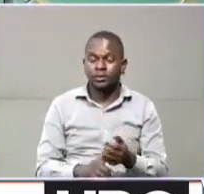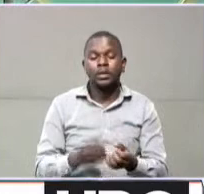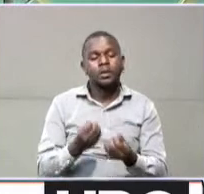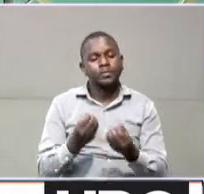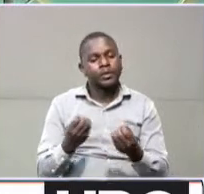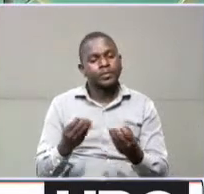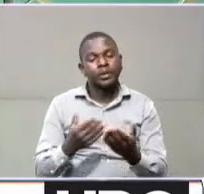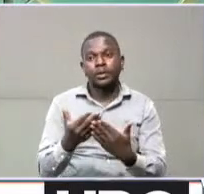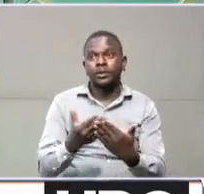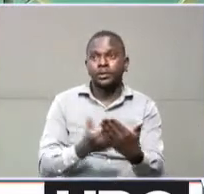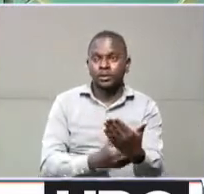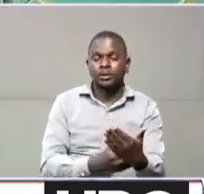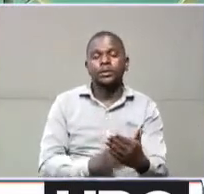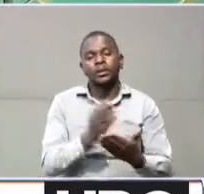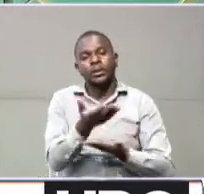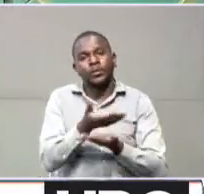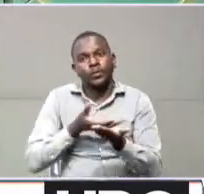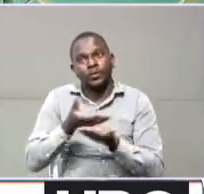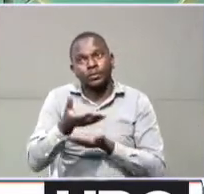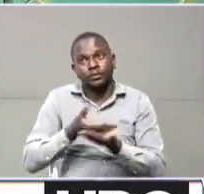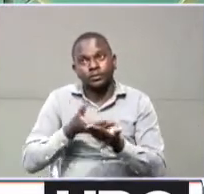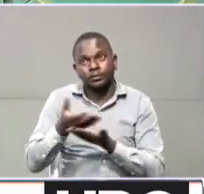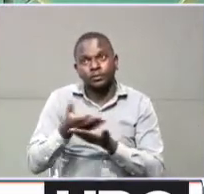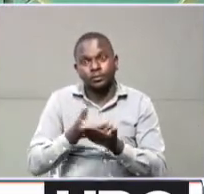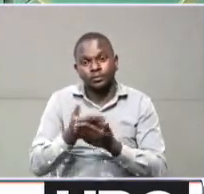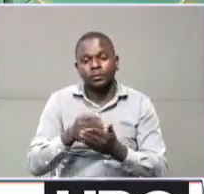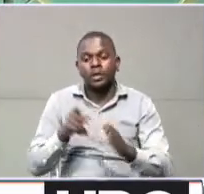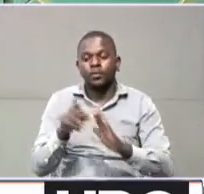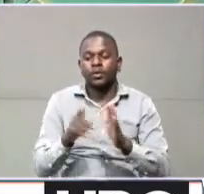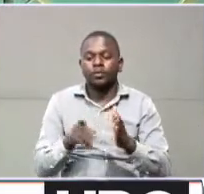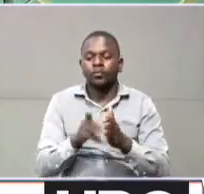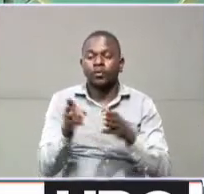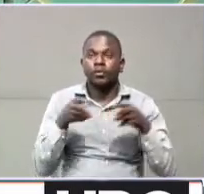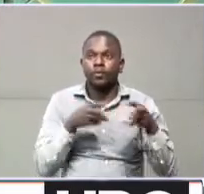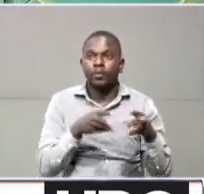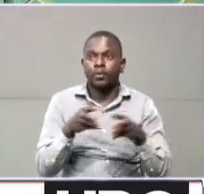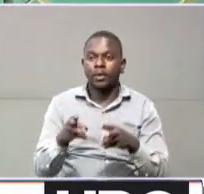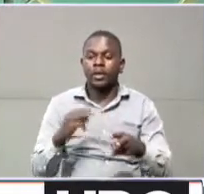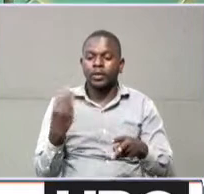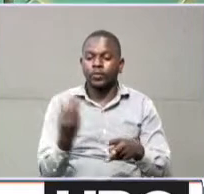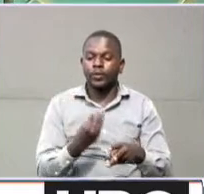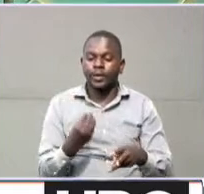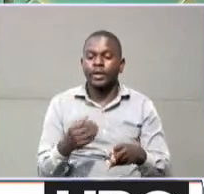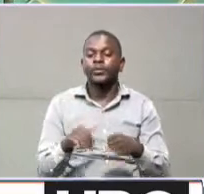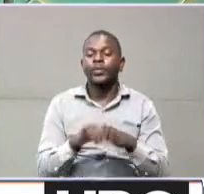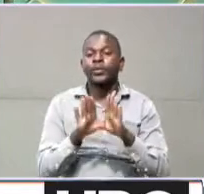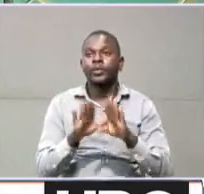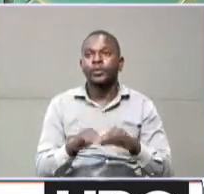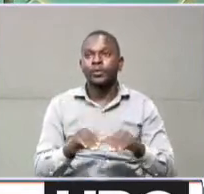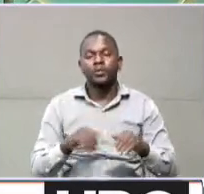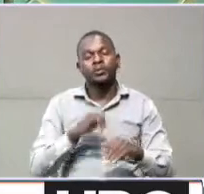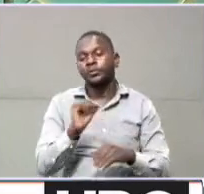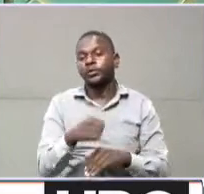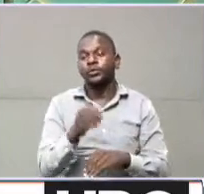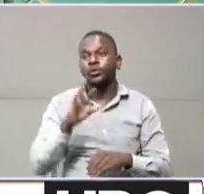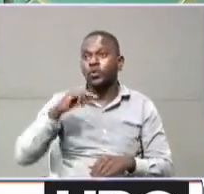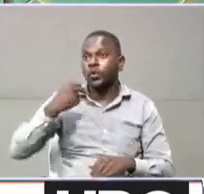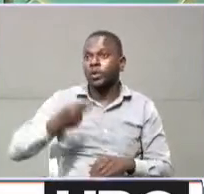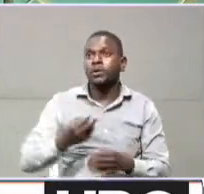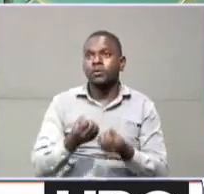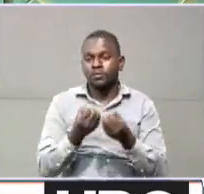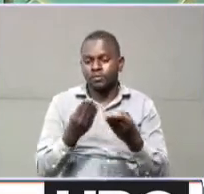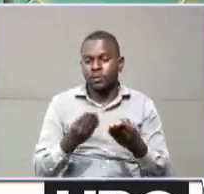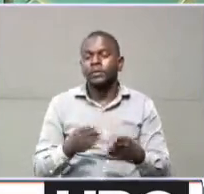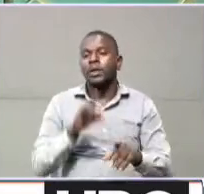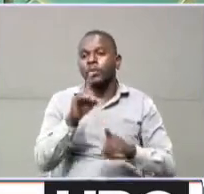statements and we have had discussions around paris development model even we as members of parliament cannot answer some